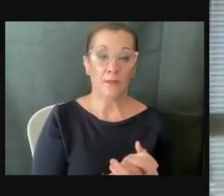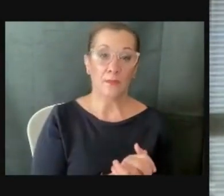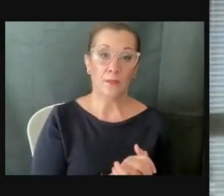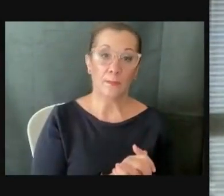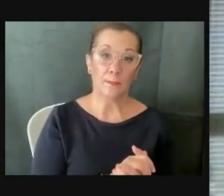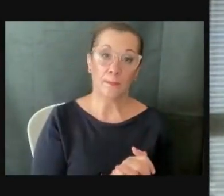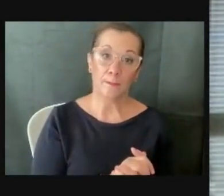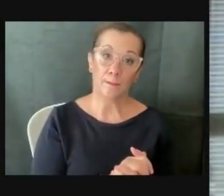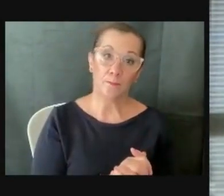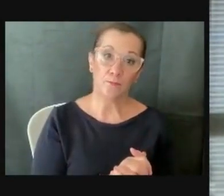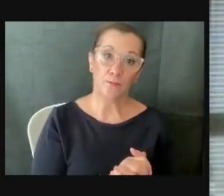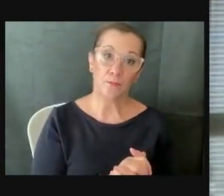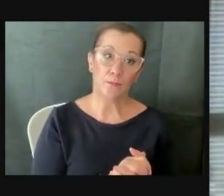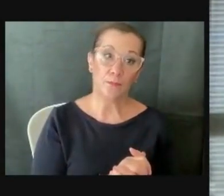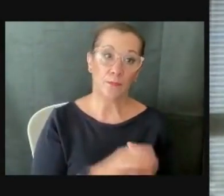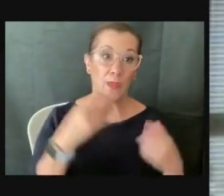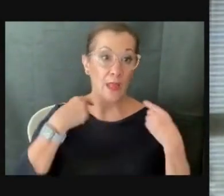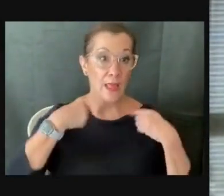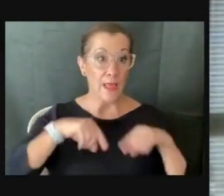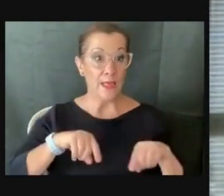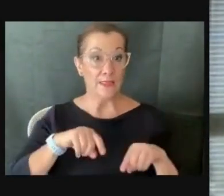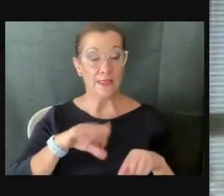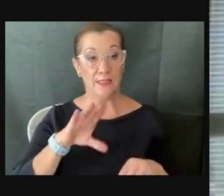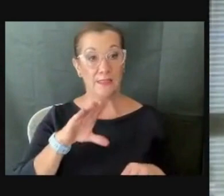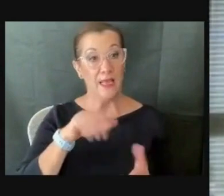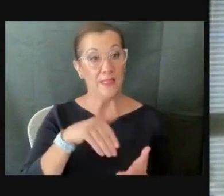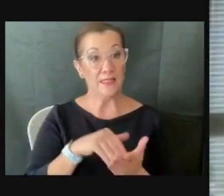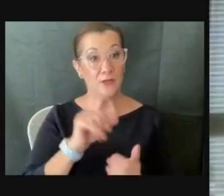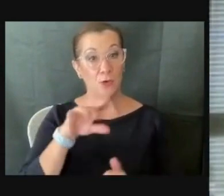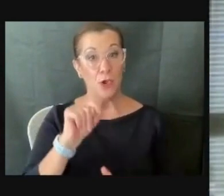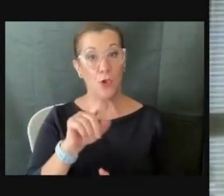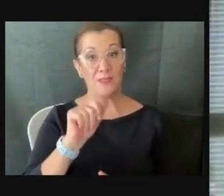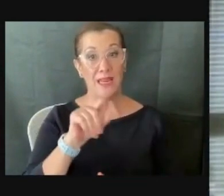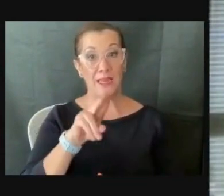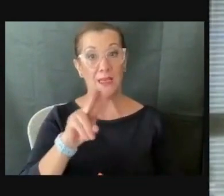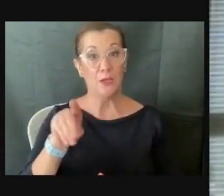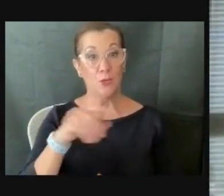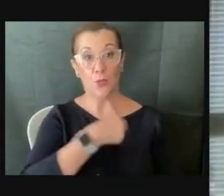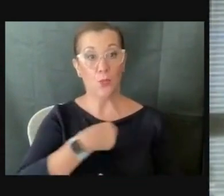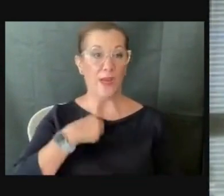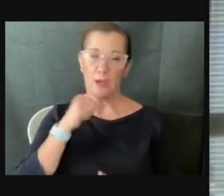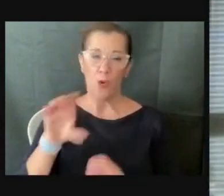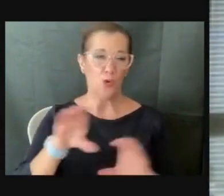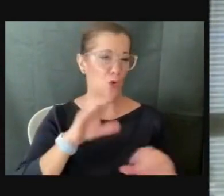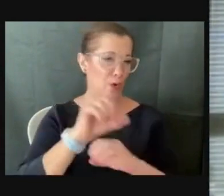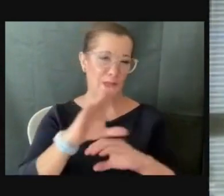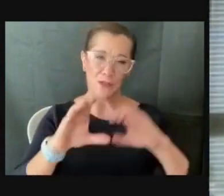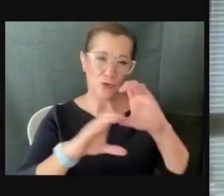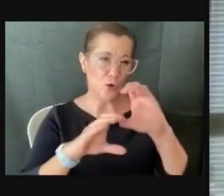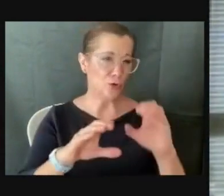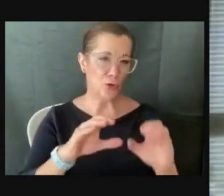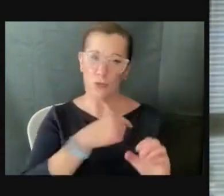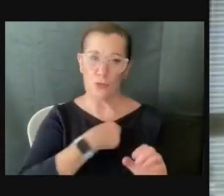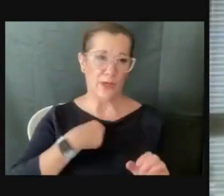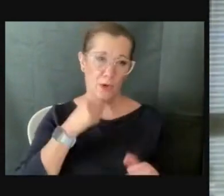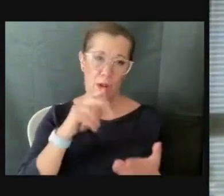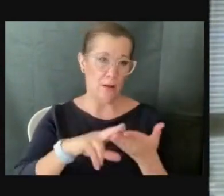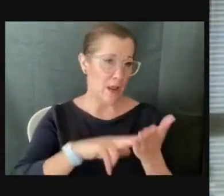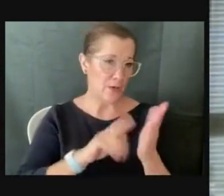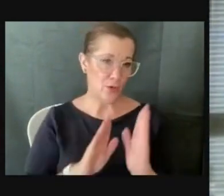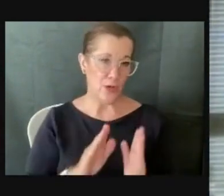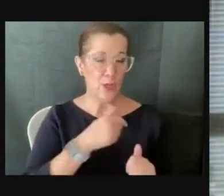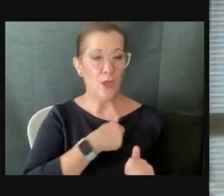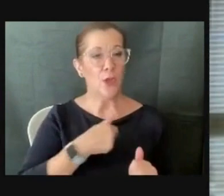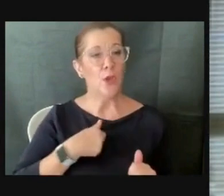So since Central Coast ADU specifically doesn't do construction, we are not contractors. Just kind of